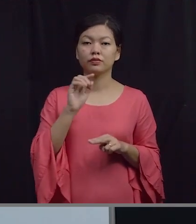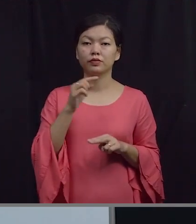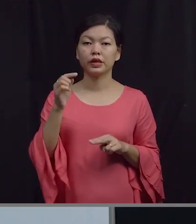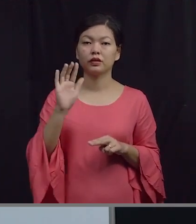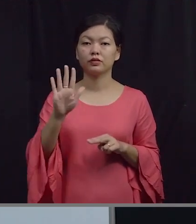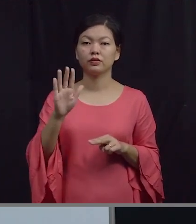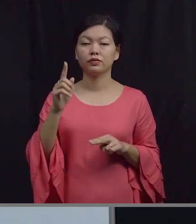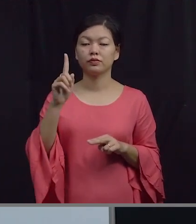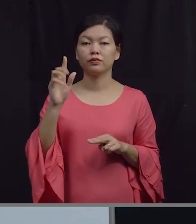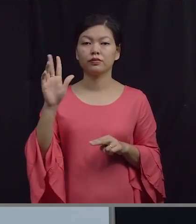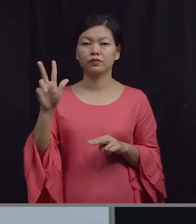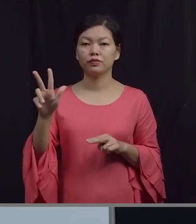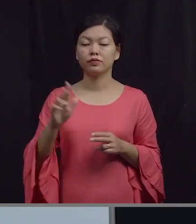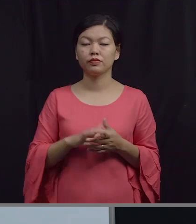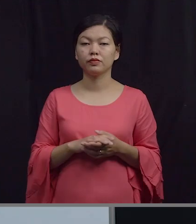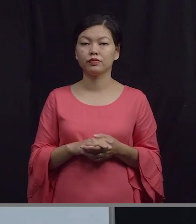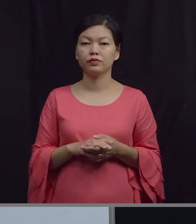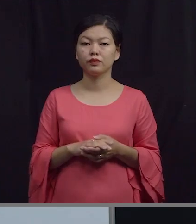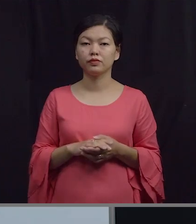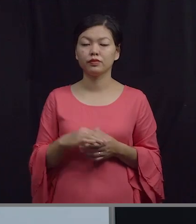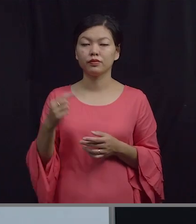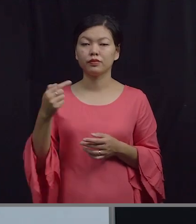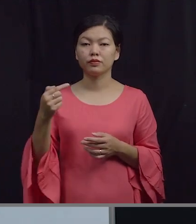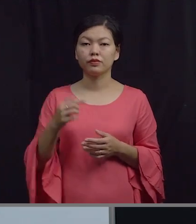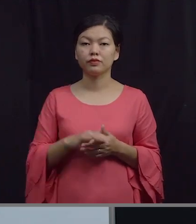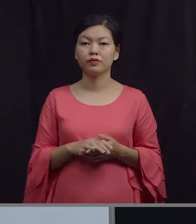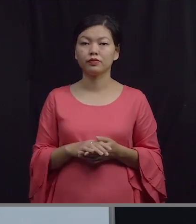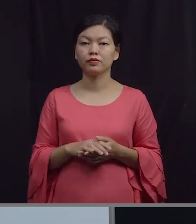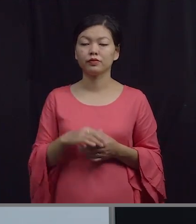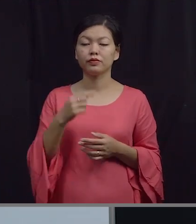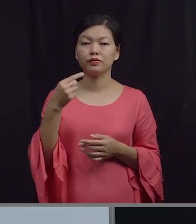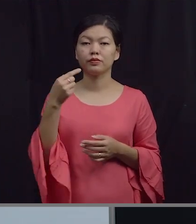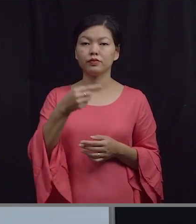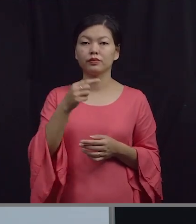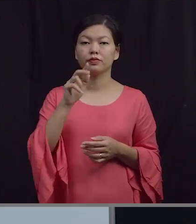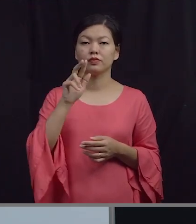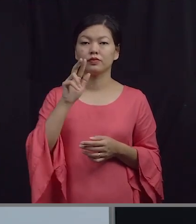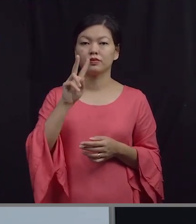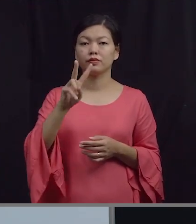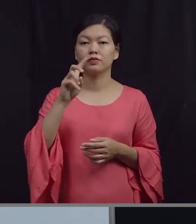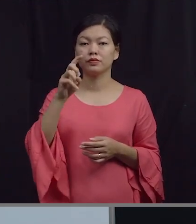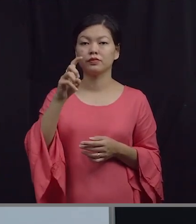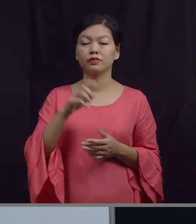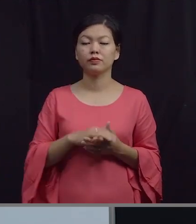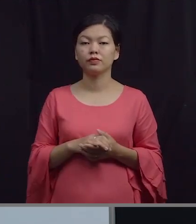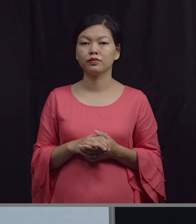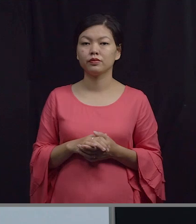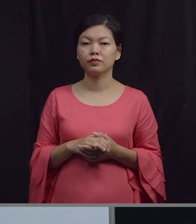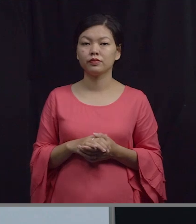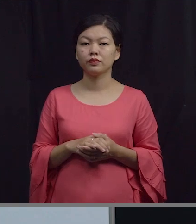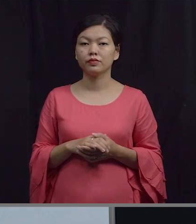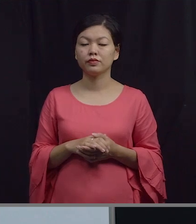minus 18 minus, what is the value of u? That is minus 27. So